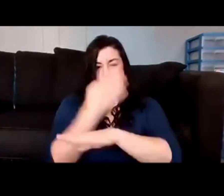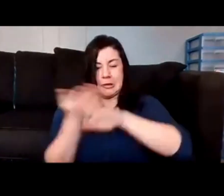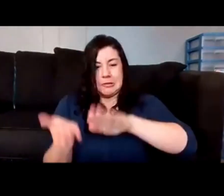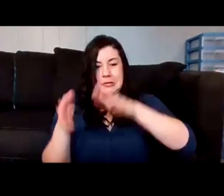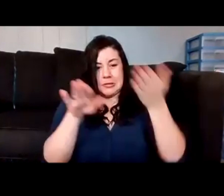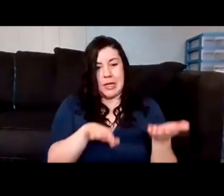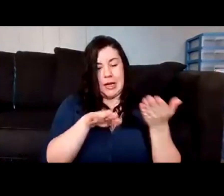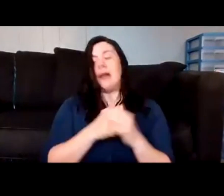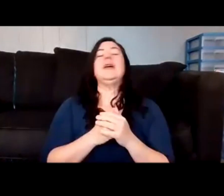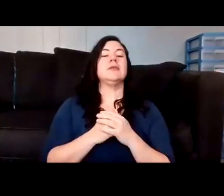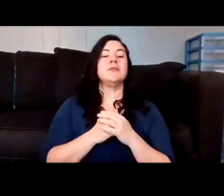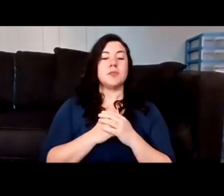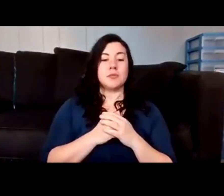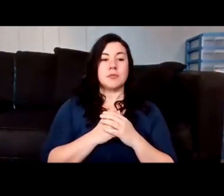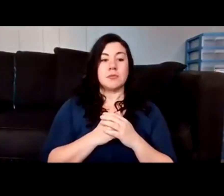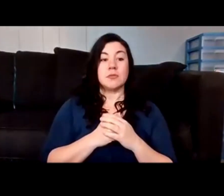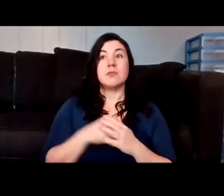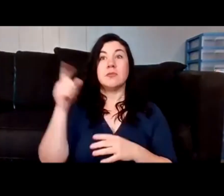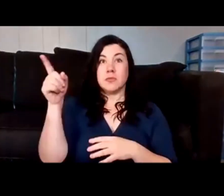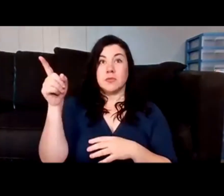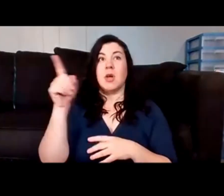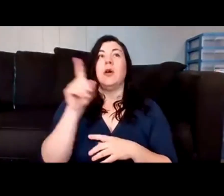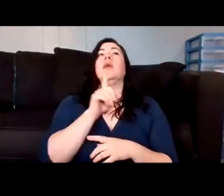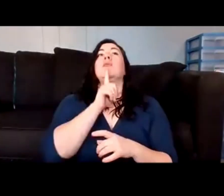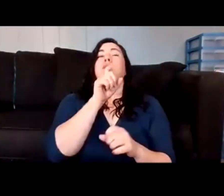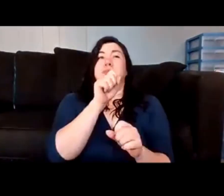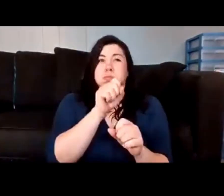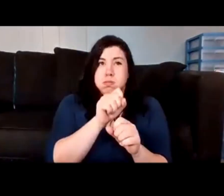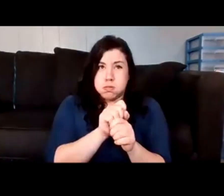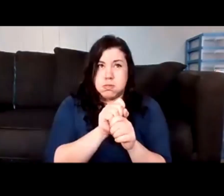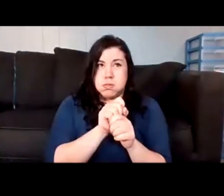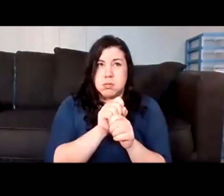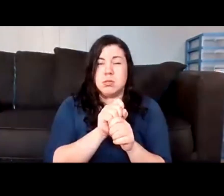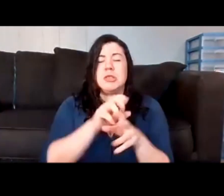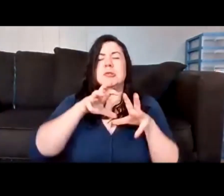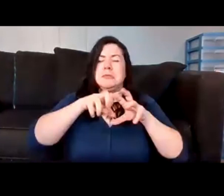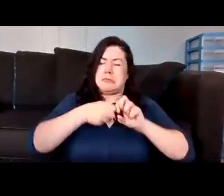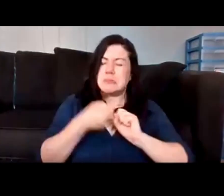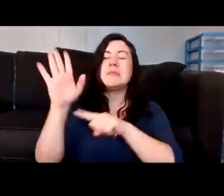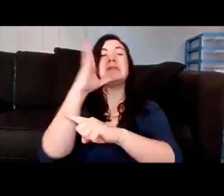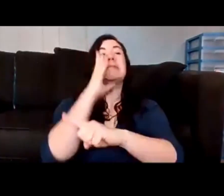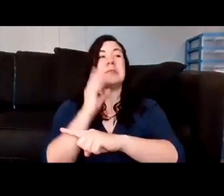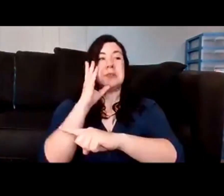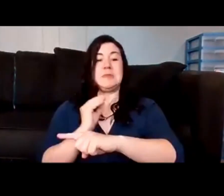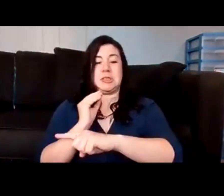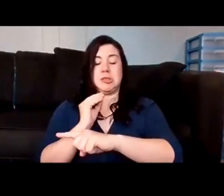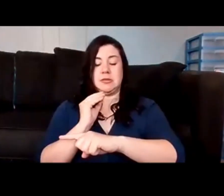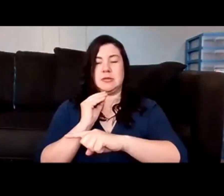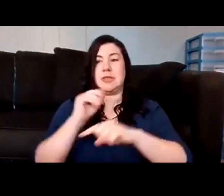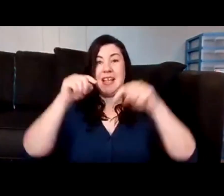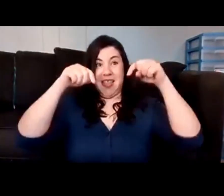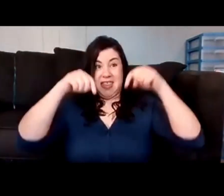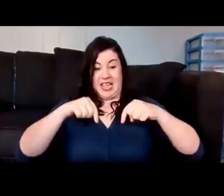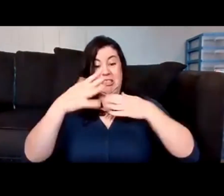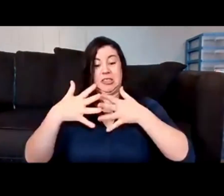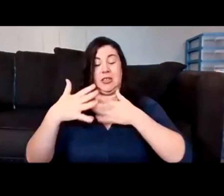She has experienced real trauma. The violence this nation state does to Black mothers